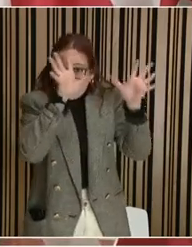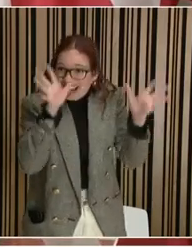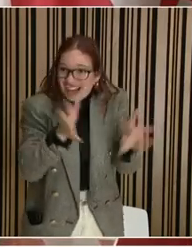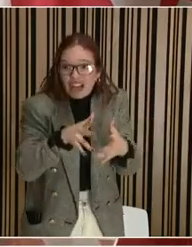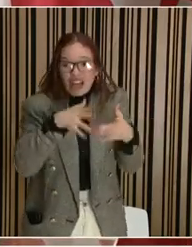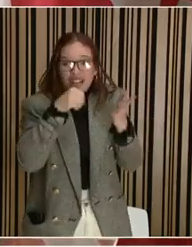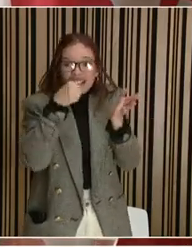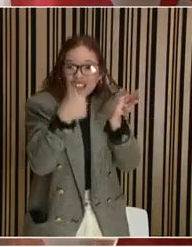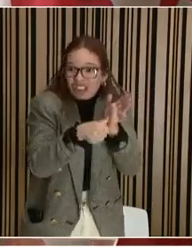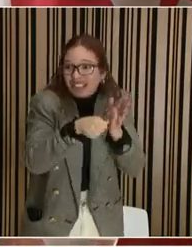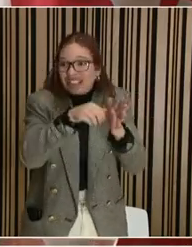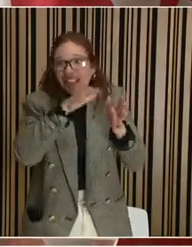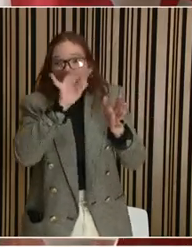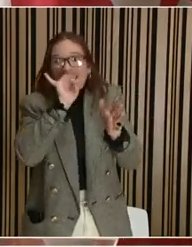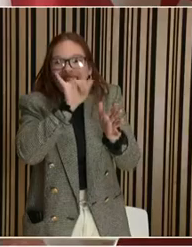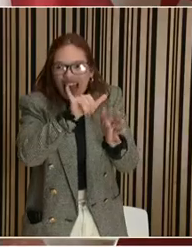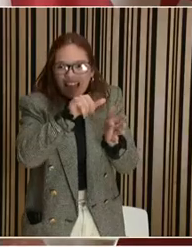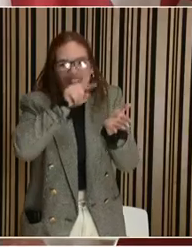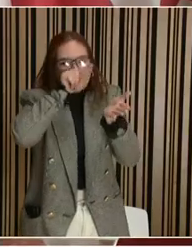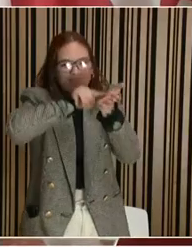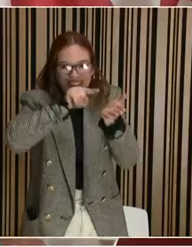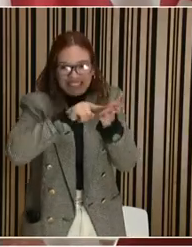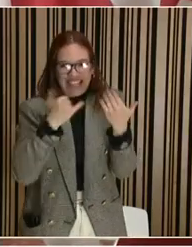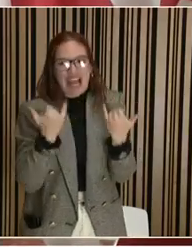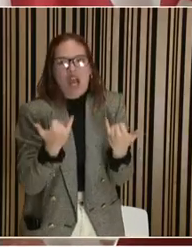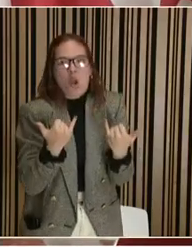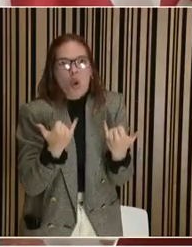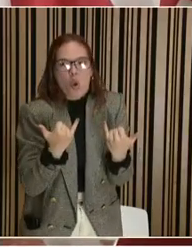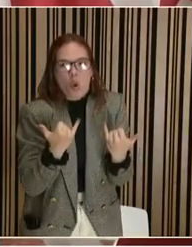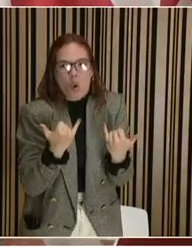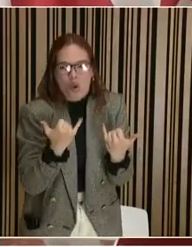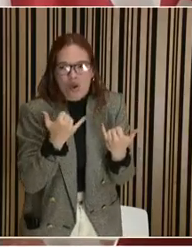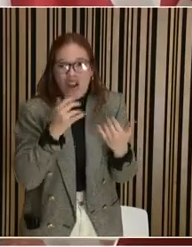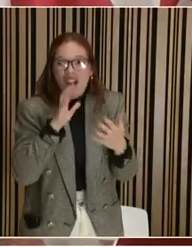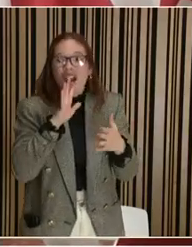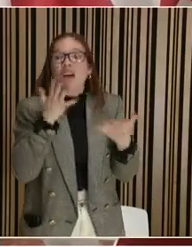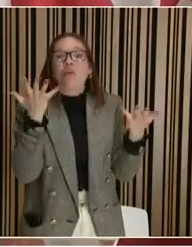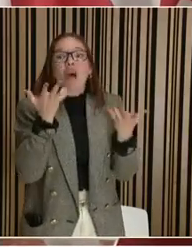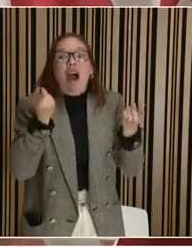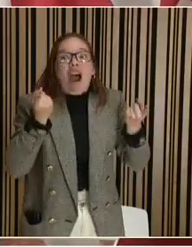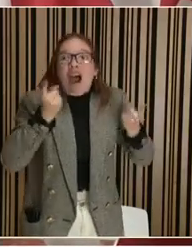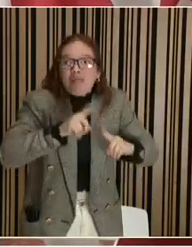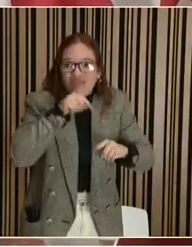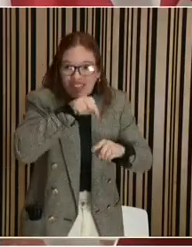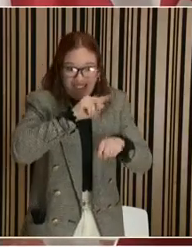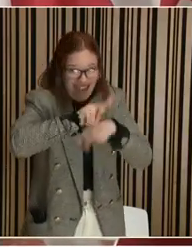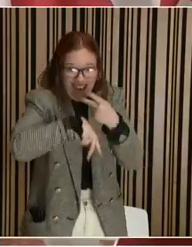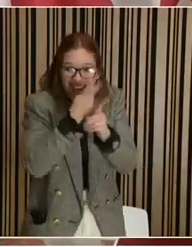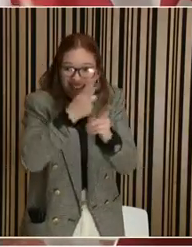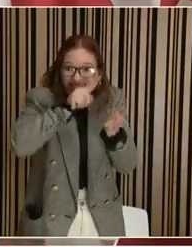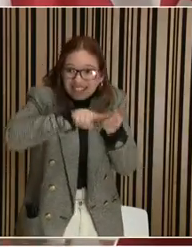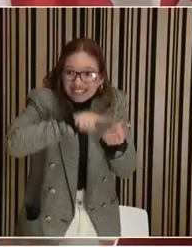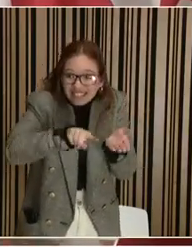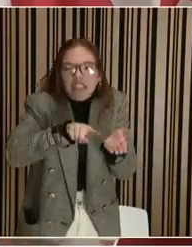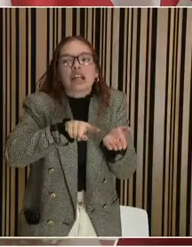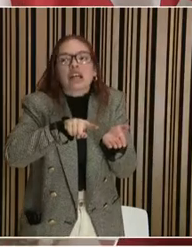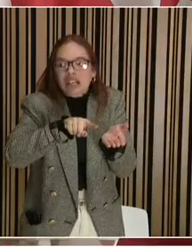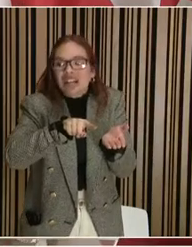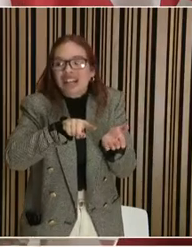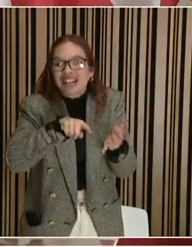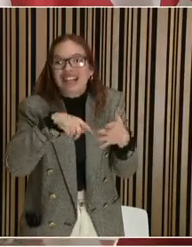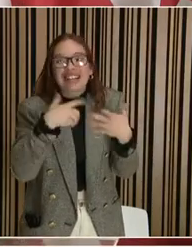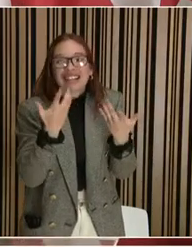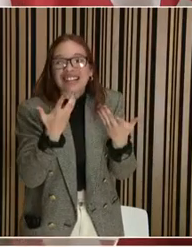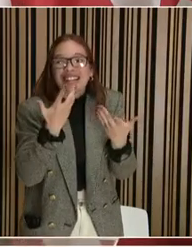is being investigated now. However, what happens in these kind of investigations, as the investigator talks